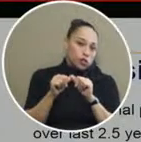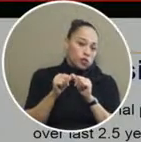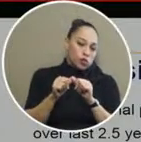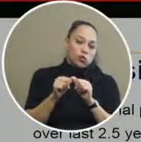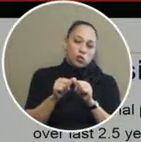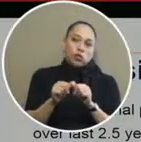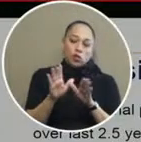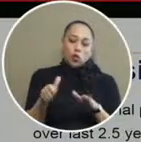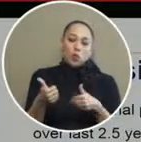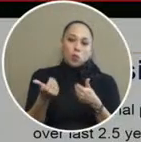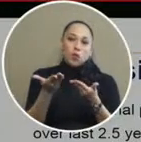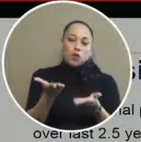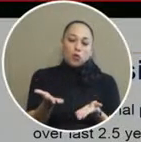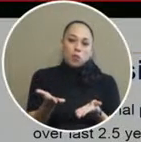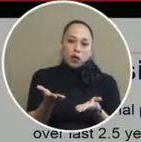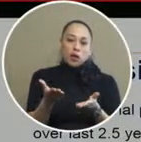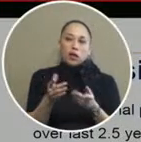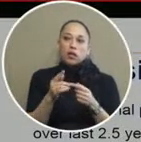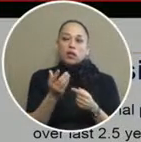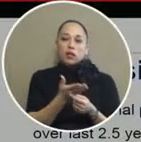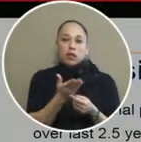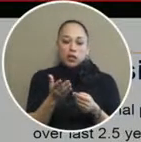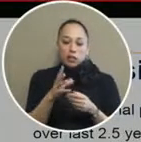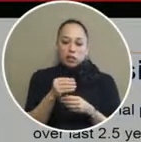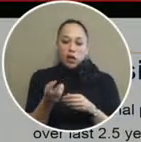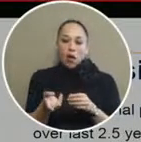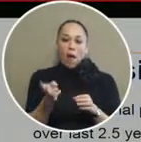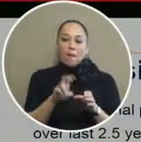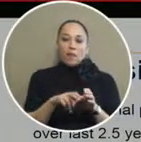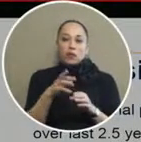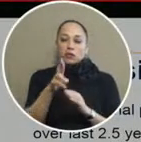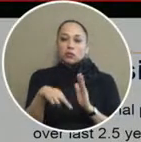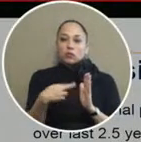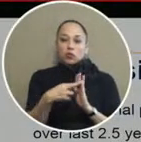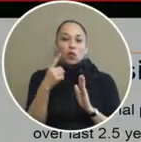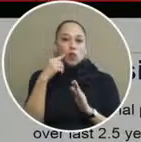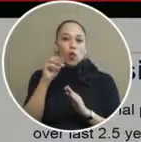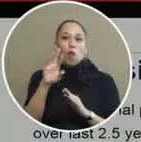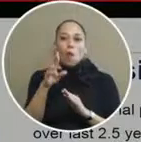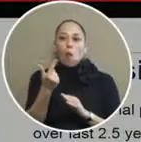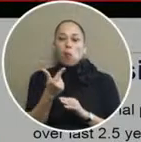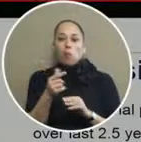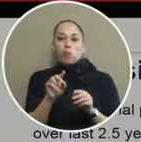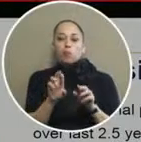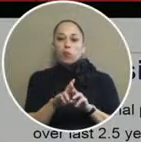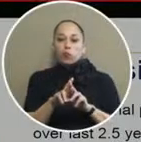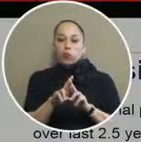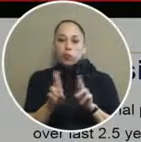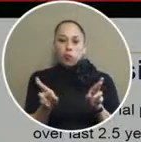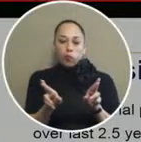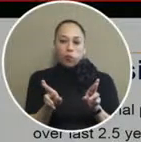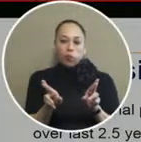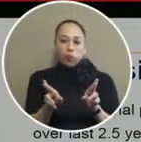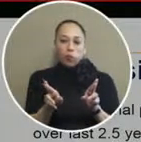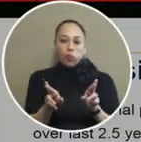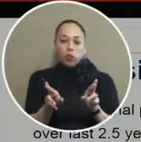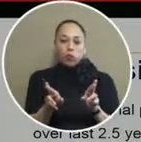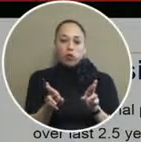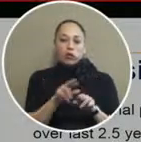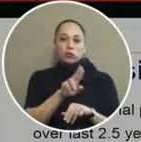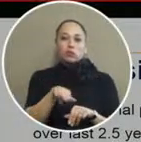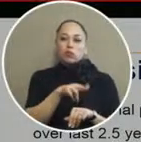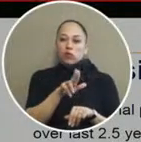to provide career progression and to step into roles as our organization is ready to lead through